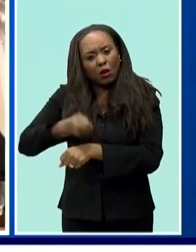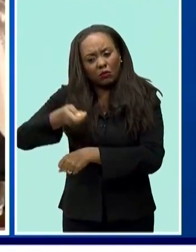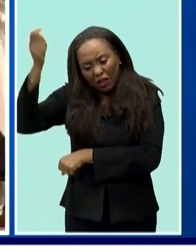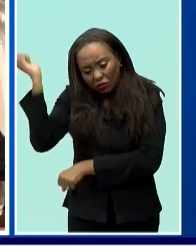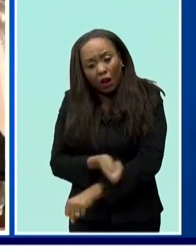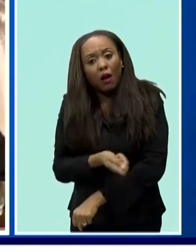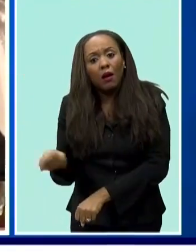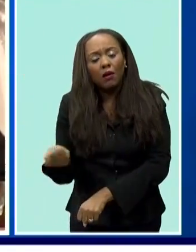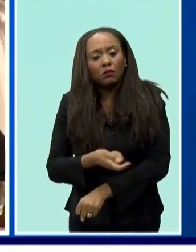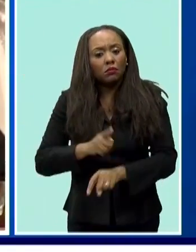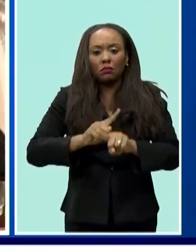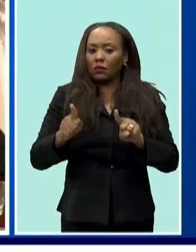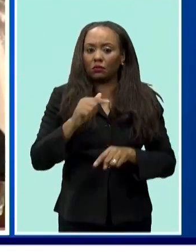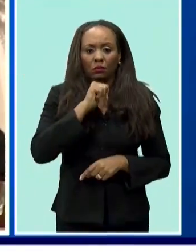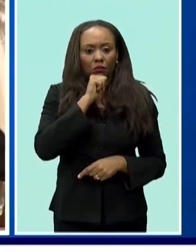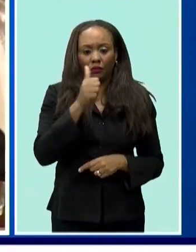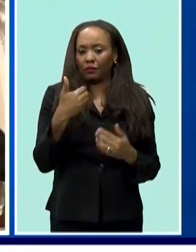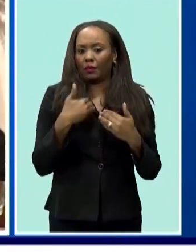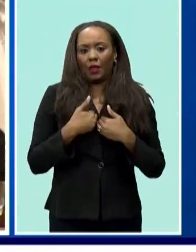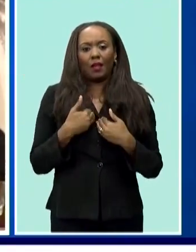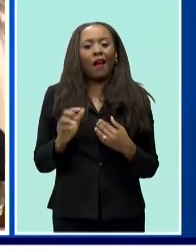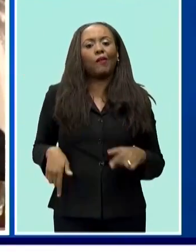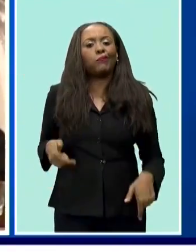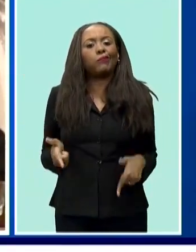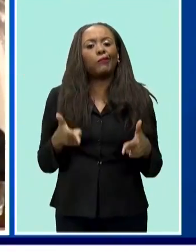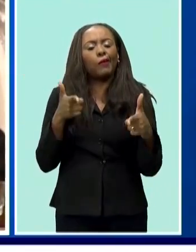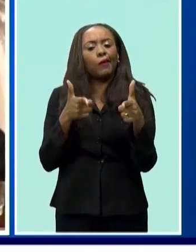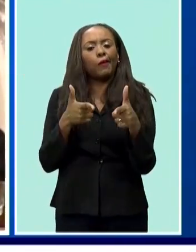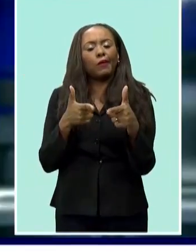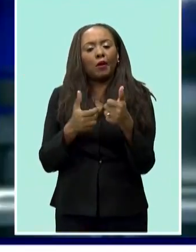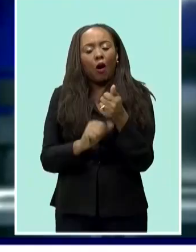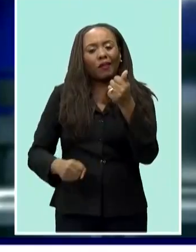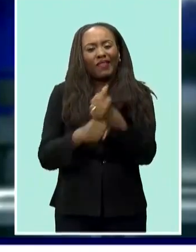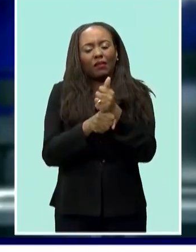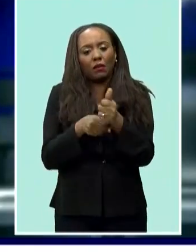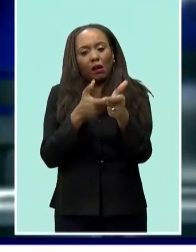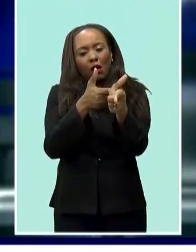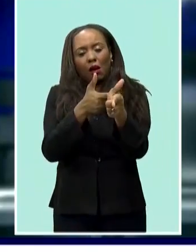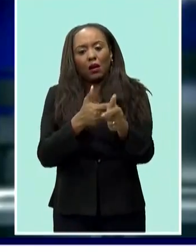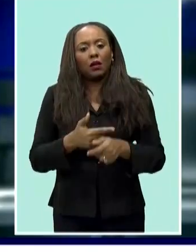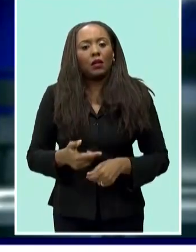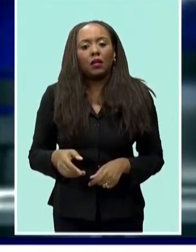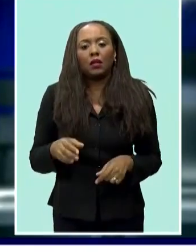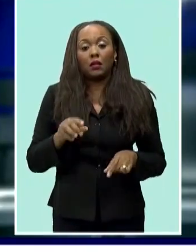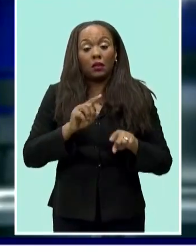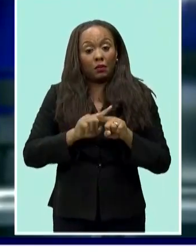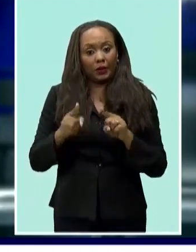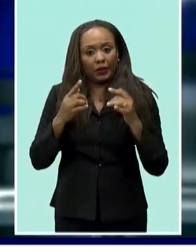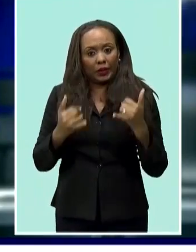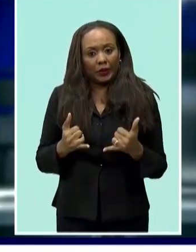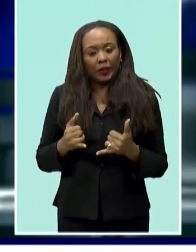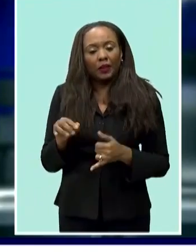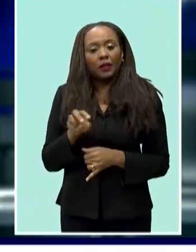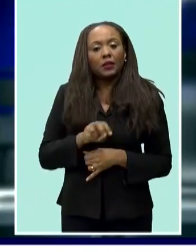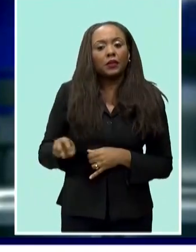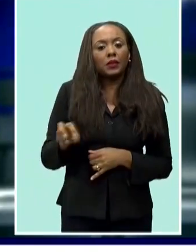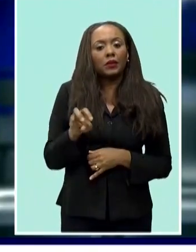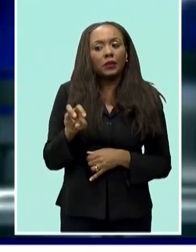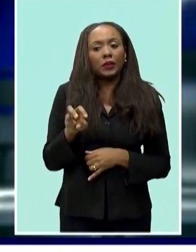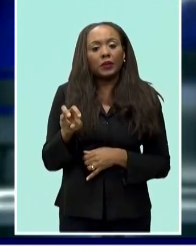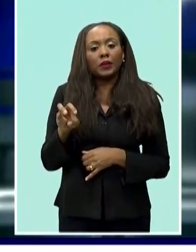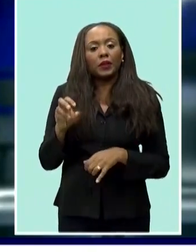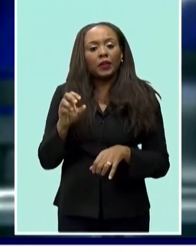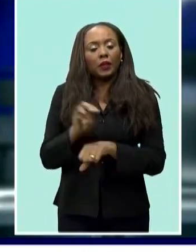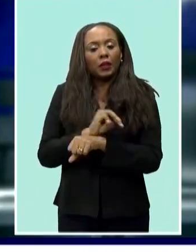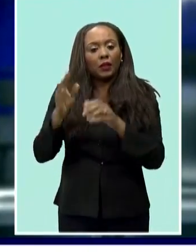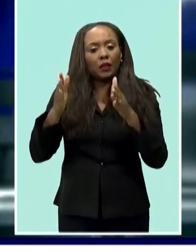But they didn't have semi-automatic weapons. Well, Lisa, Transport, Works and Maintenance Minister Dr.